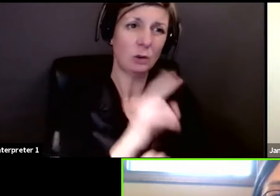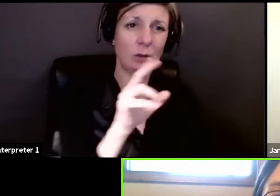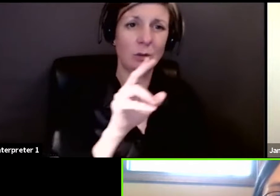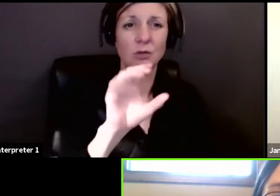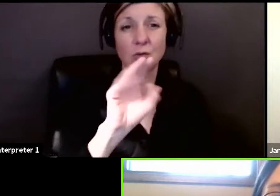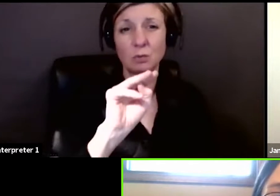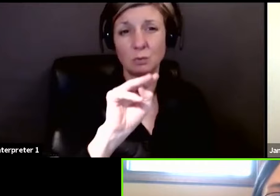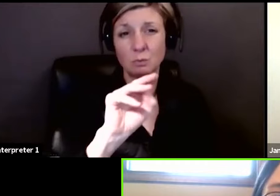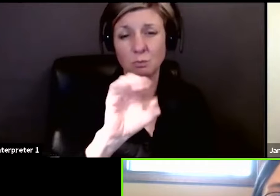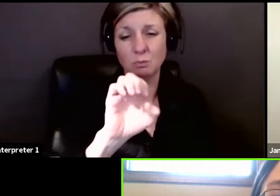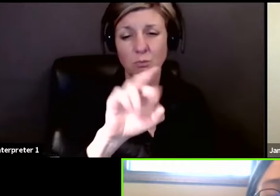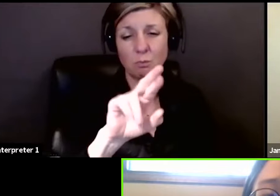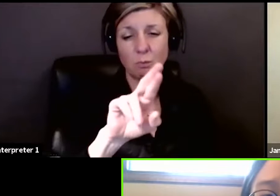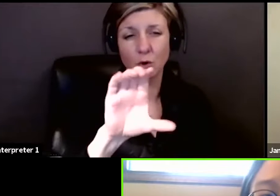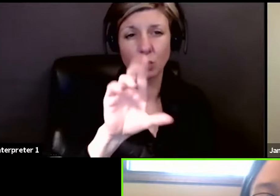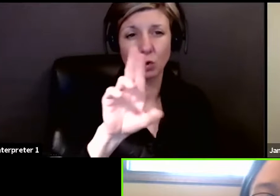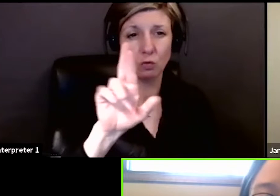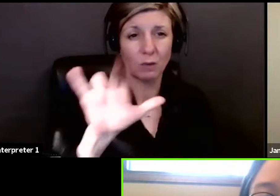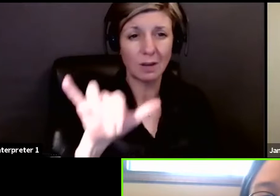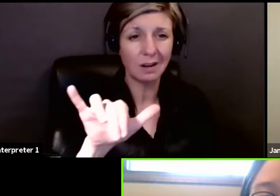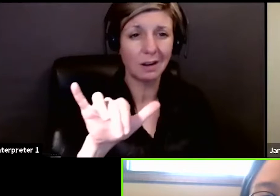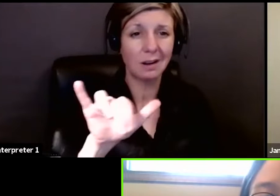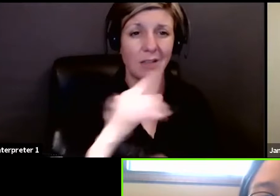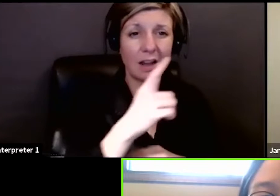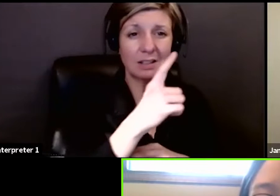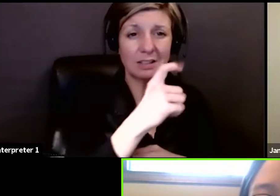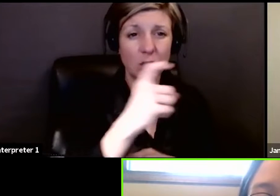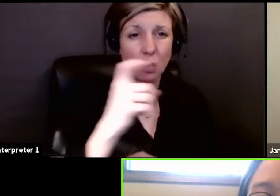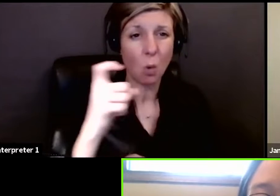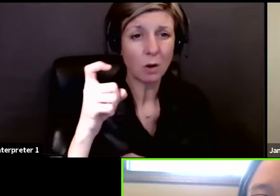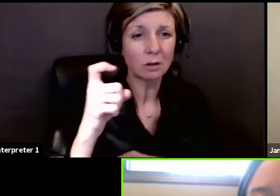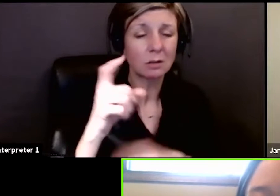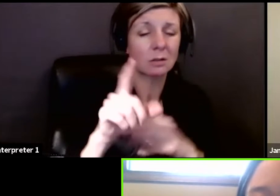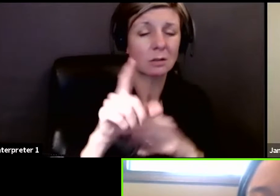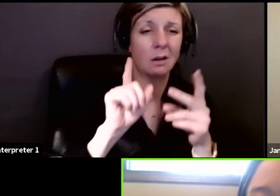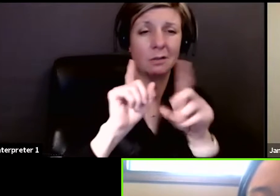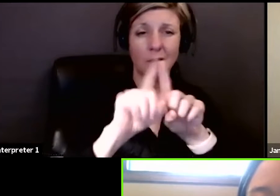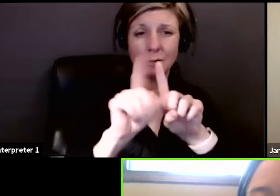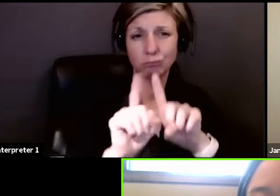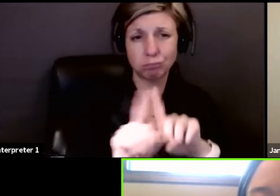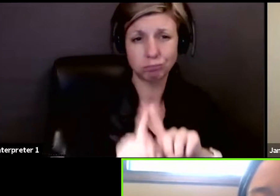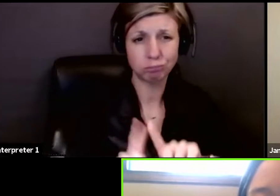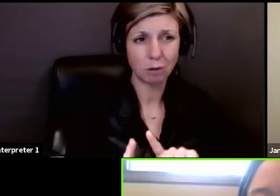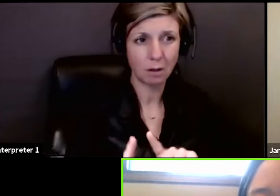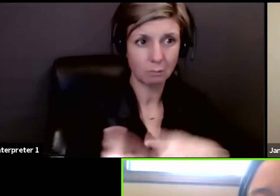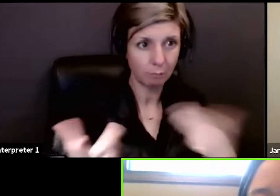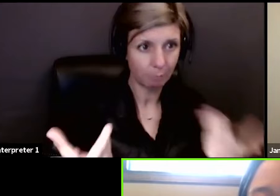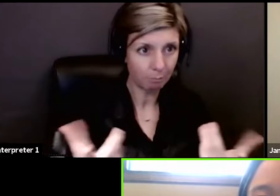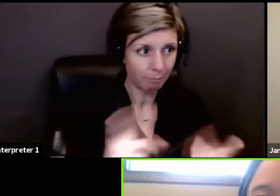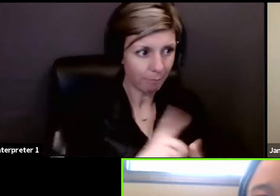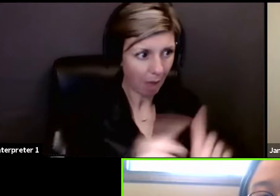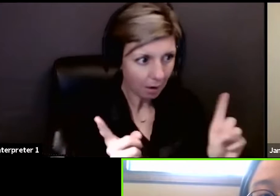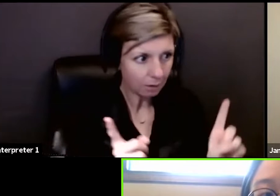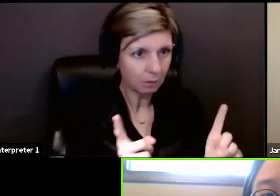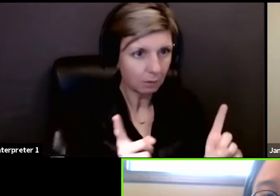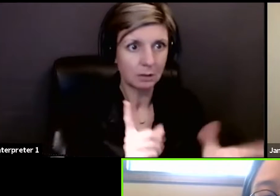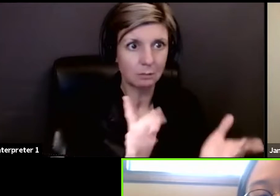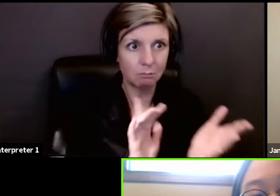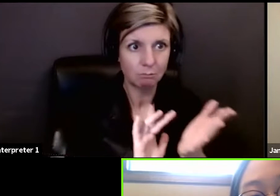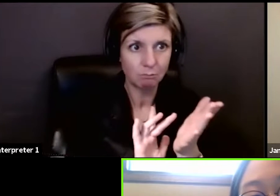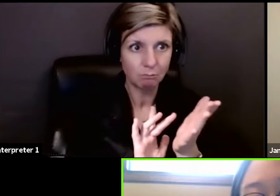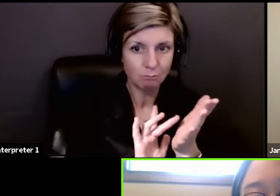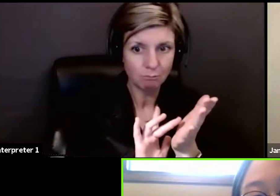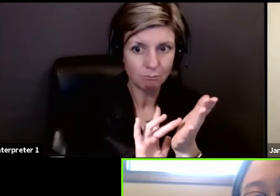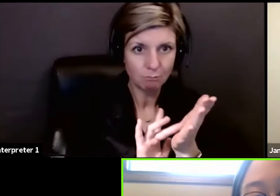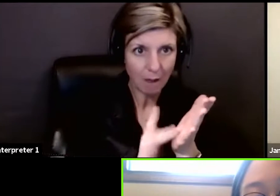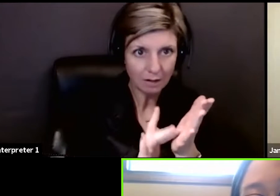such, but like, it is medicine, and medicine is not infallible. If we can